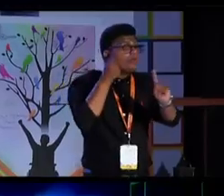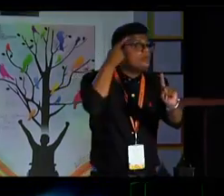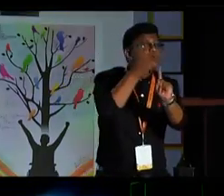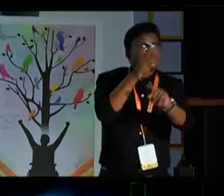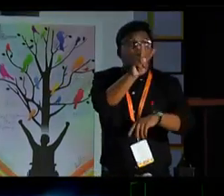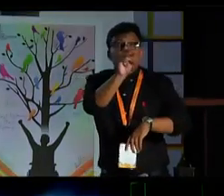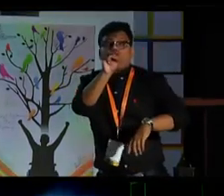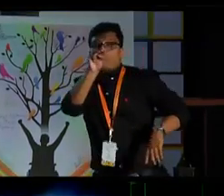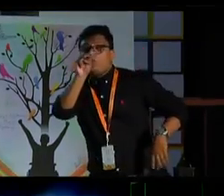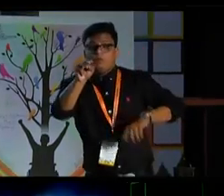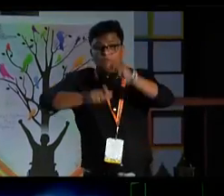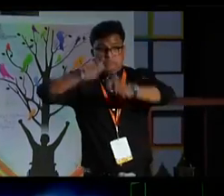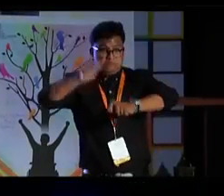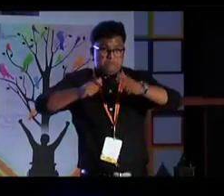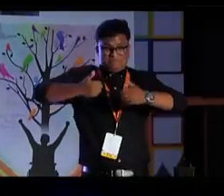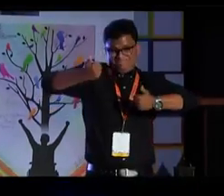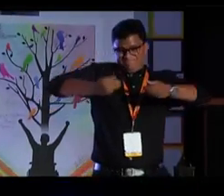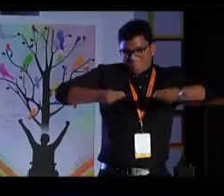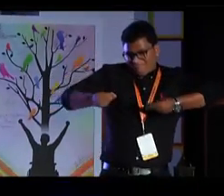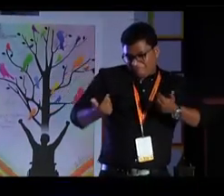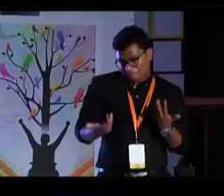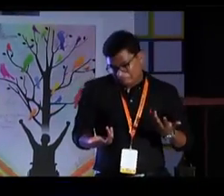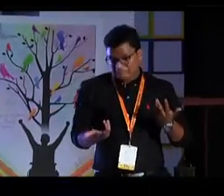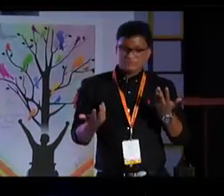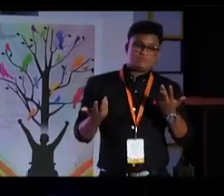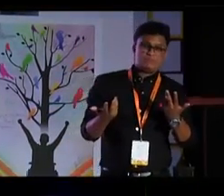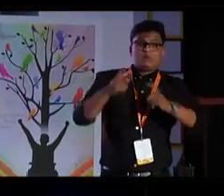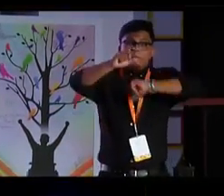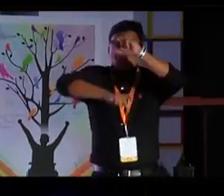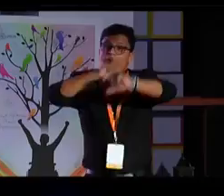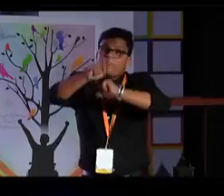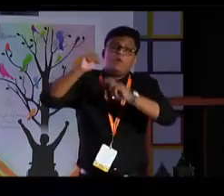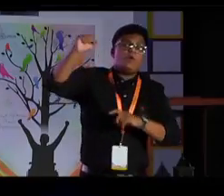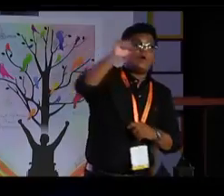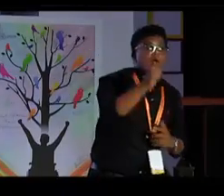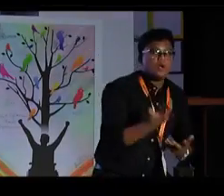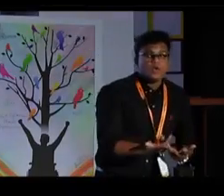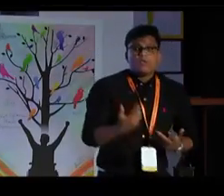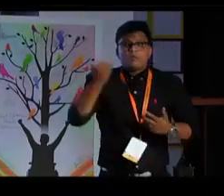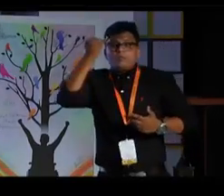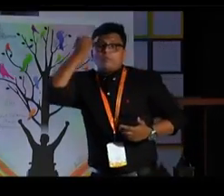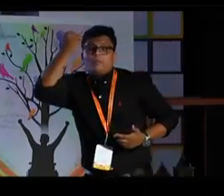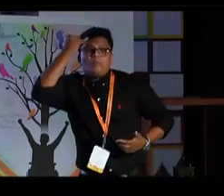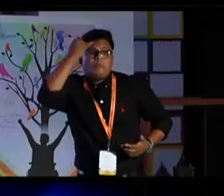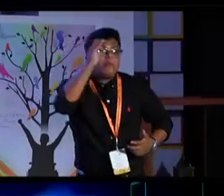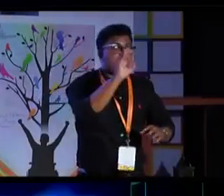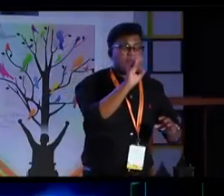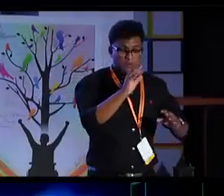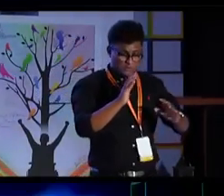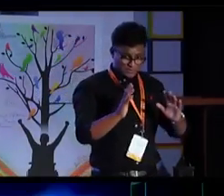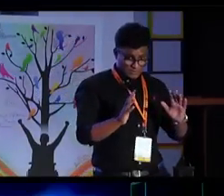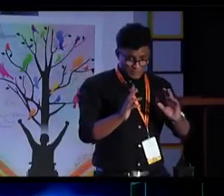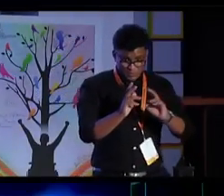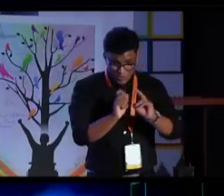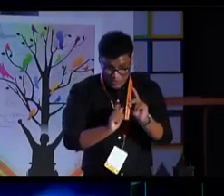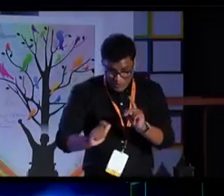out to 1,000 plus leaders who may be bureaucrats, who may be corporate leaders, may be elected leaders or social leaders. We have